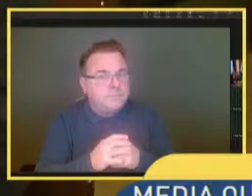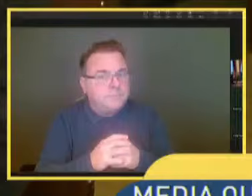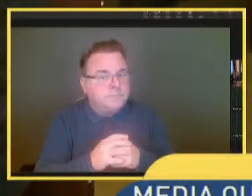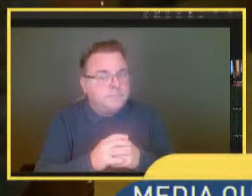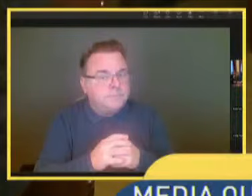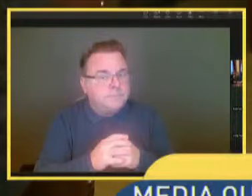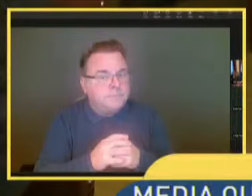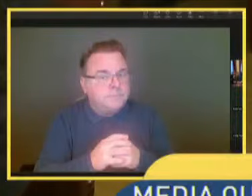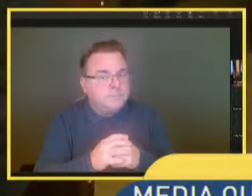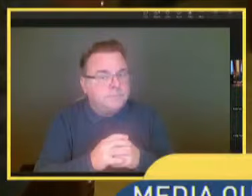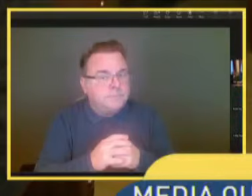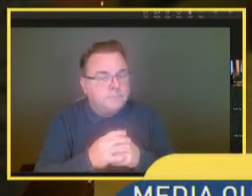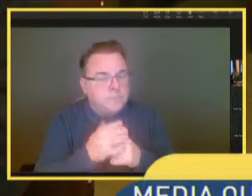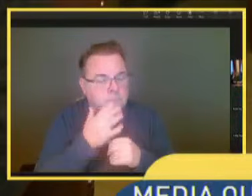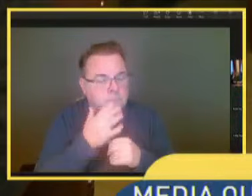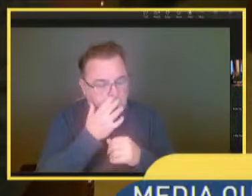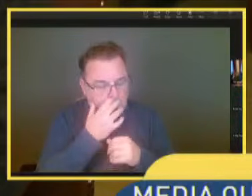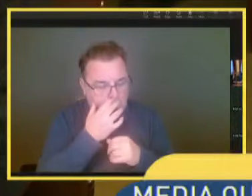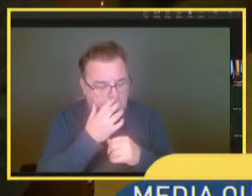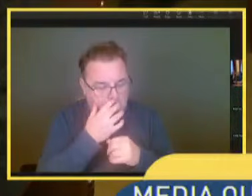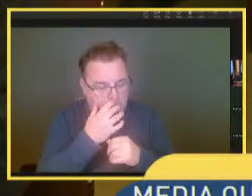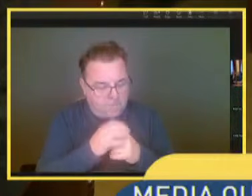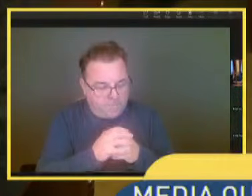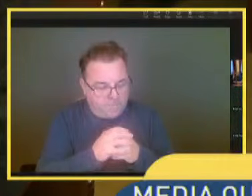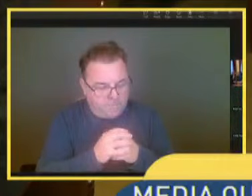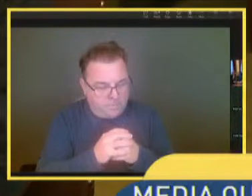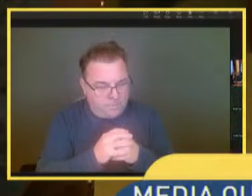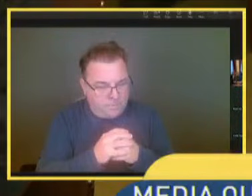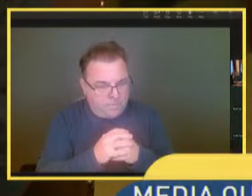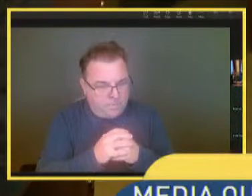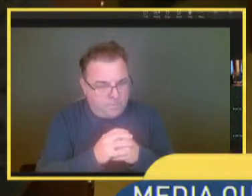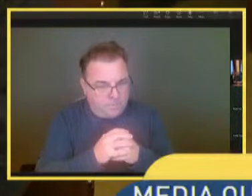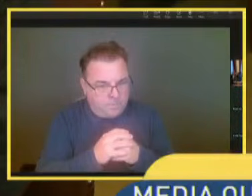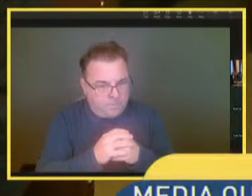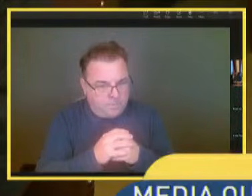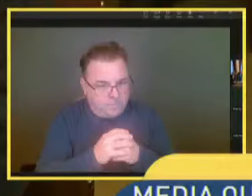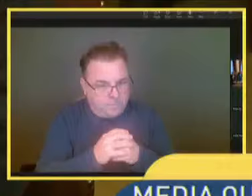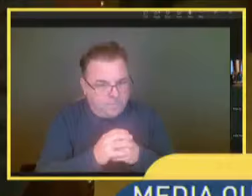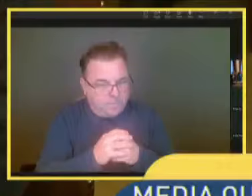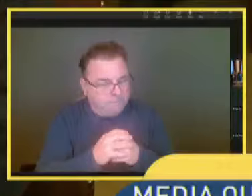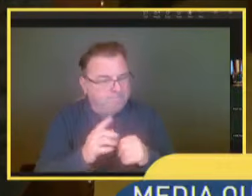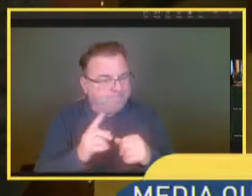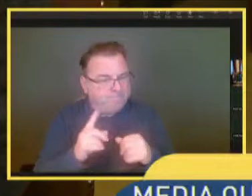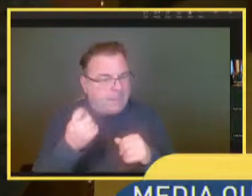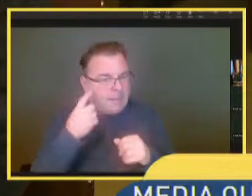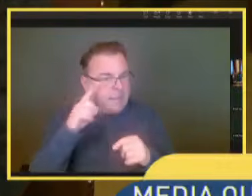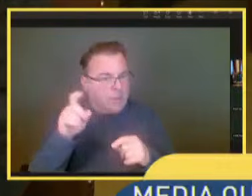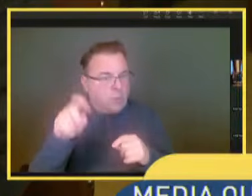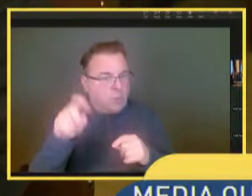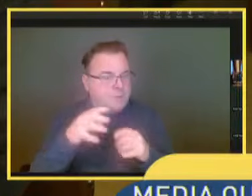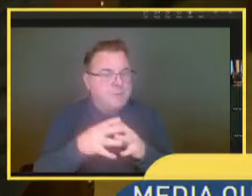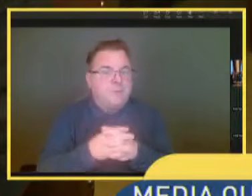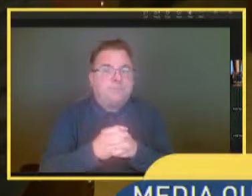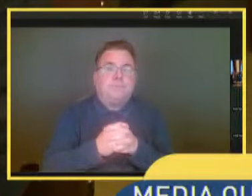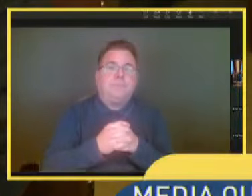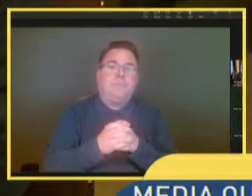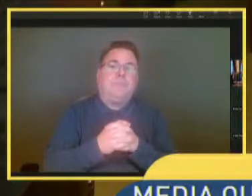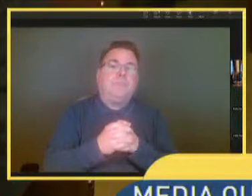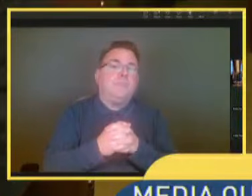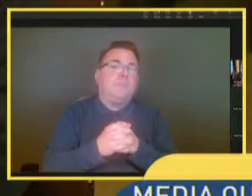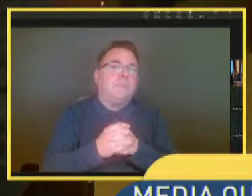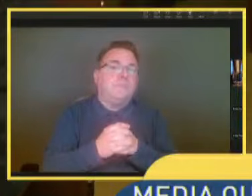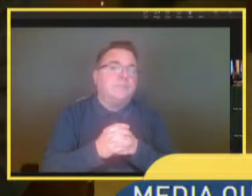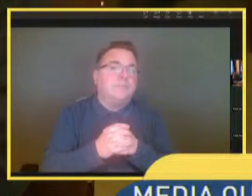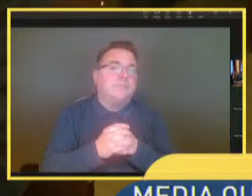can, in your opinion, local law enforcement and state patrol detain a federal law enforcement officer